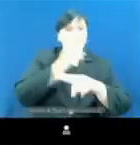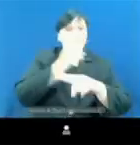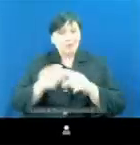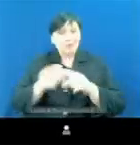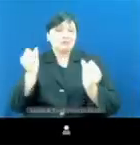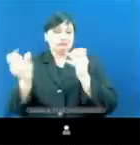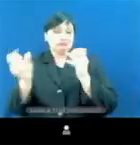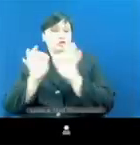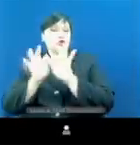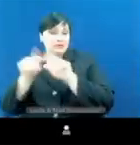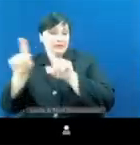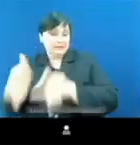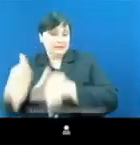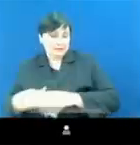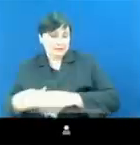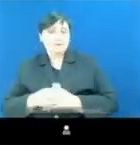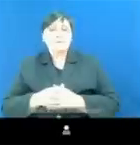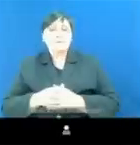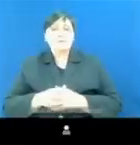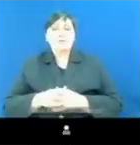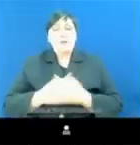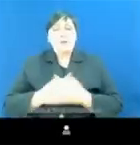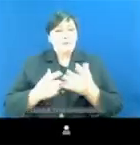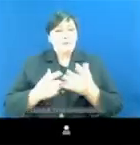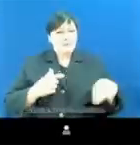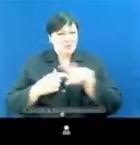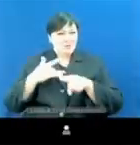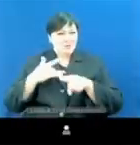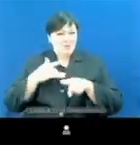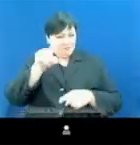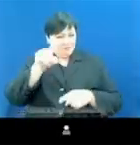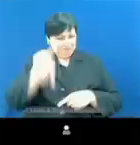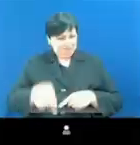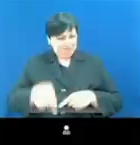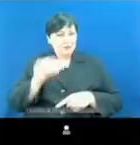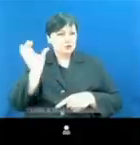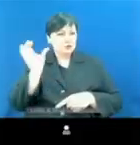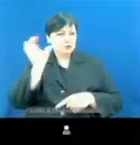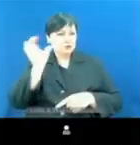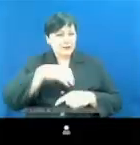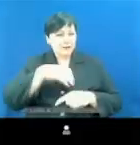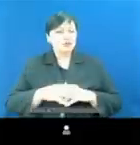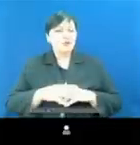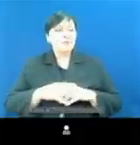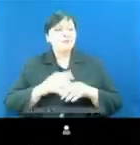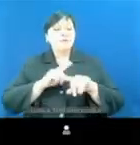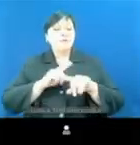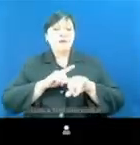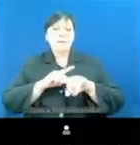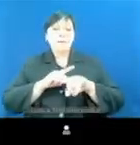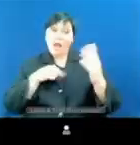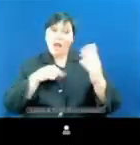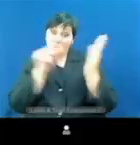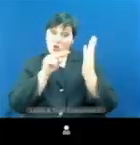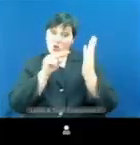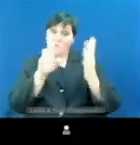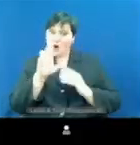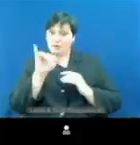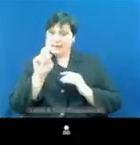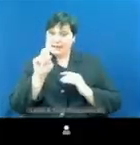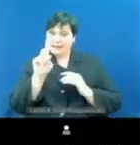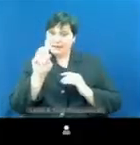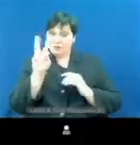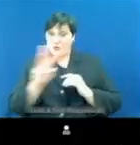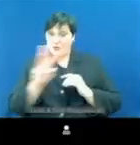This is going to seem a little bit strange, but when I looked at the RID's website,